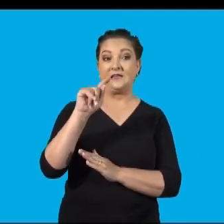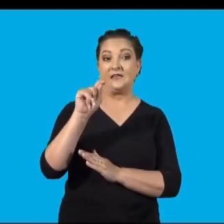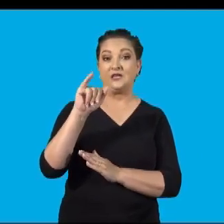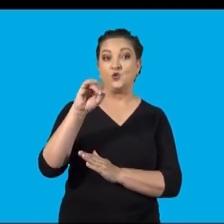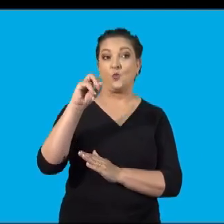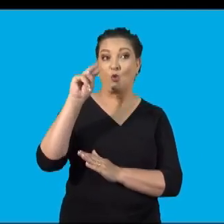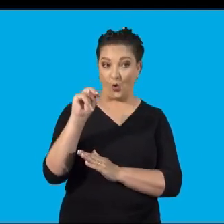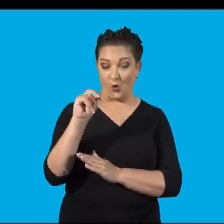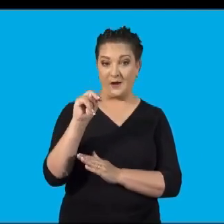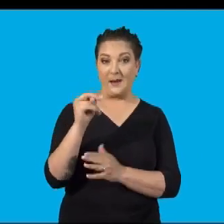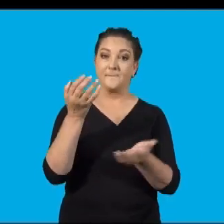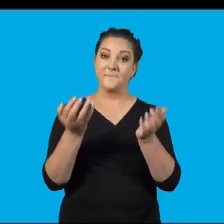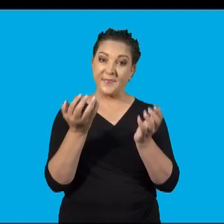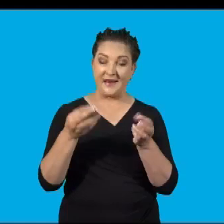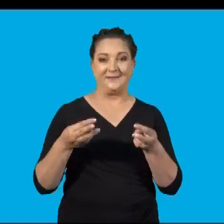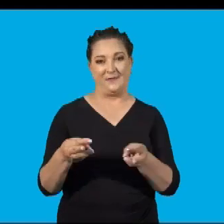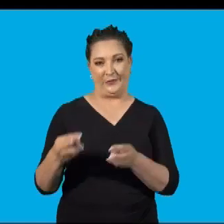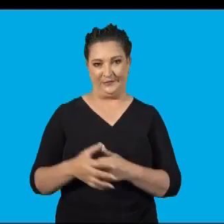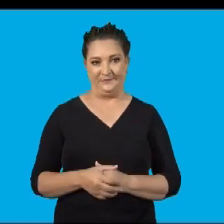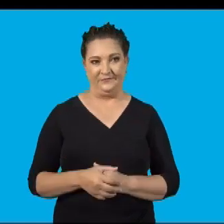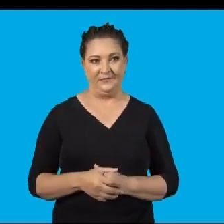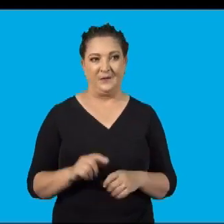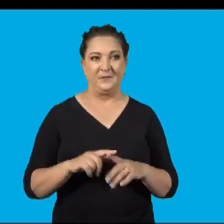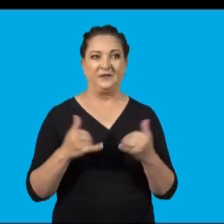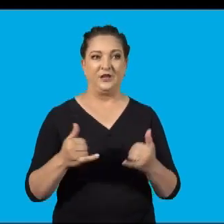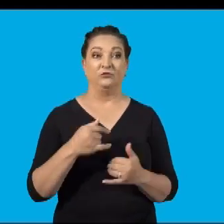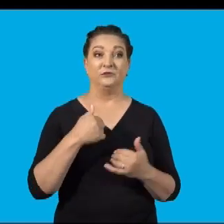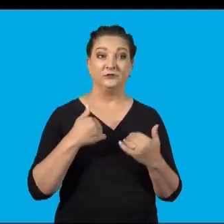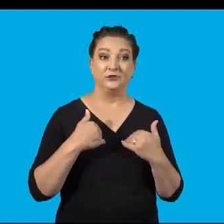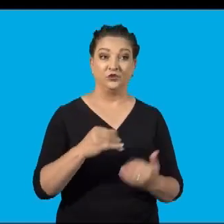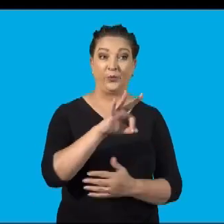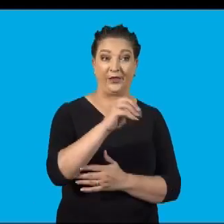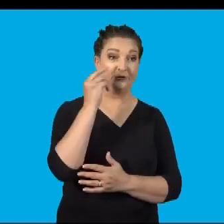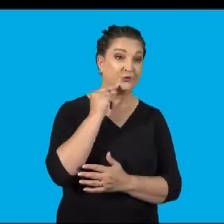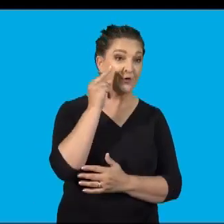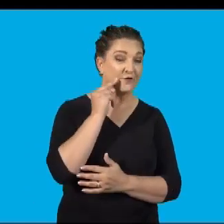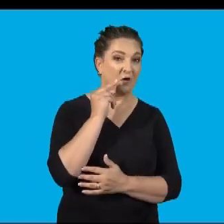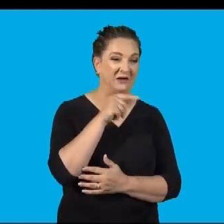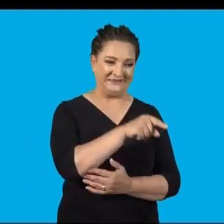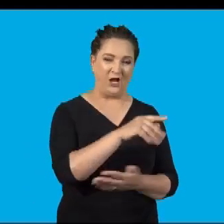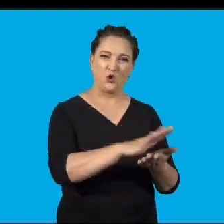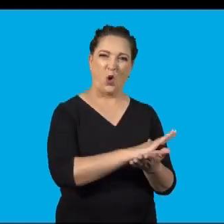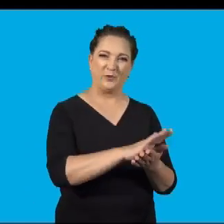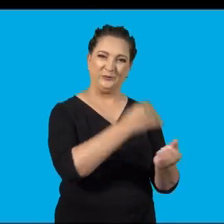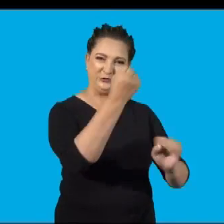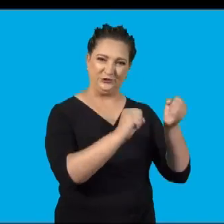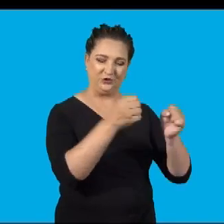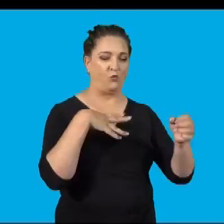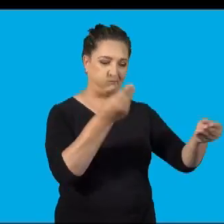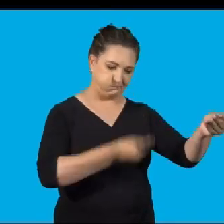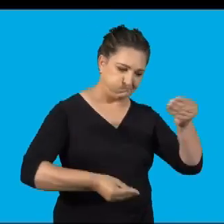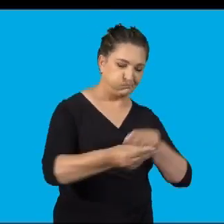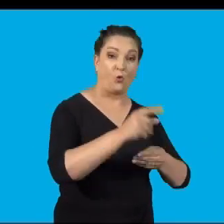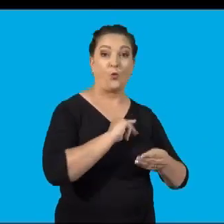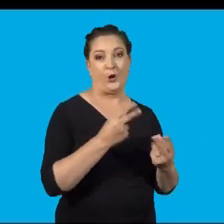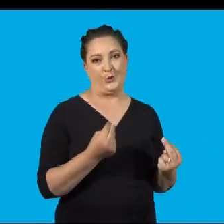balance method. On 30 November, they decided to trade in a photocopying machine for a new model. Okay,